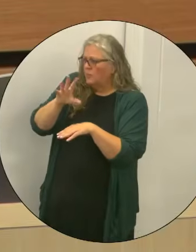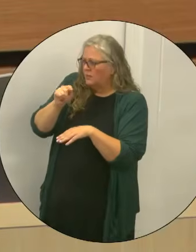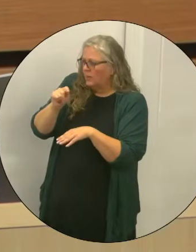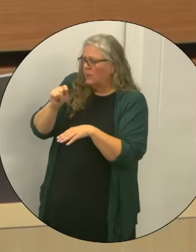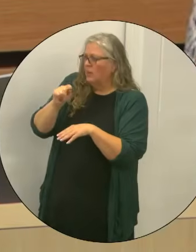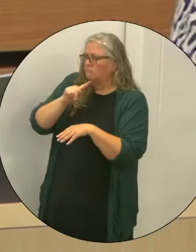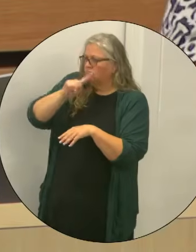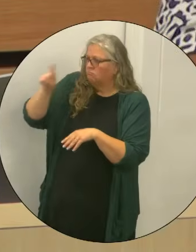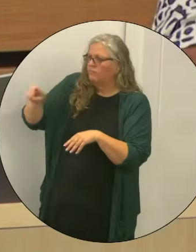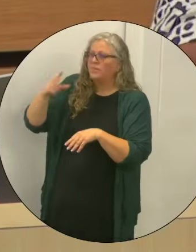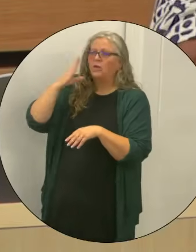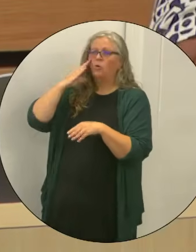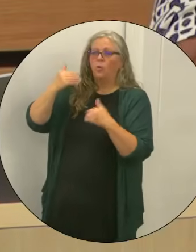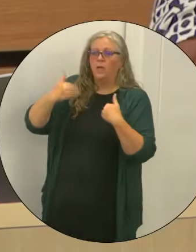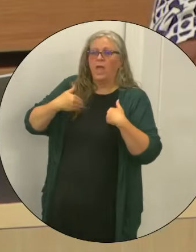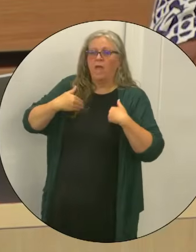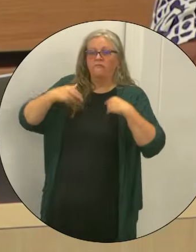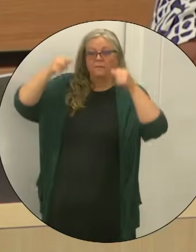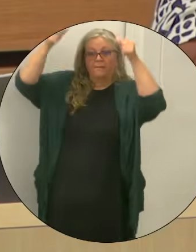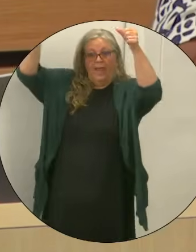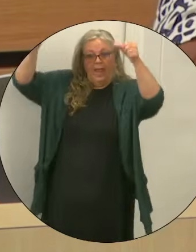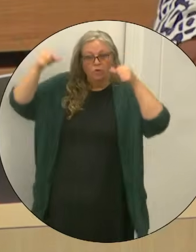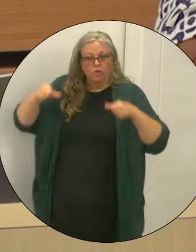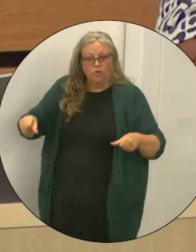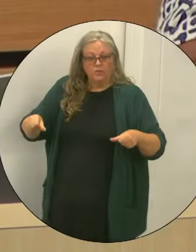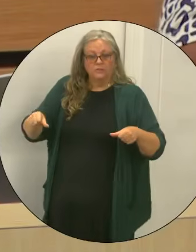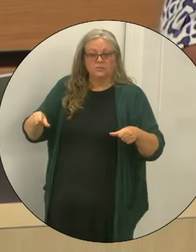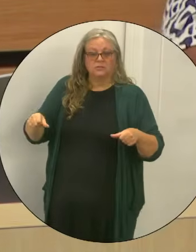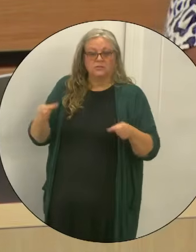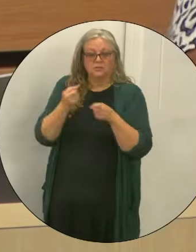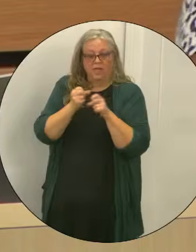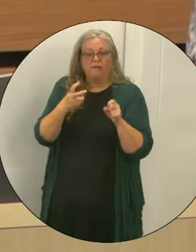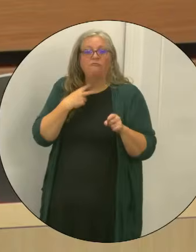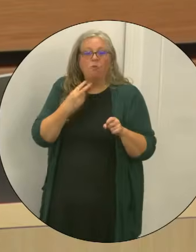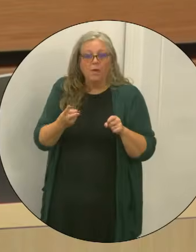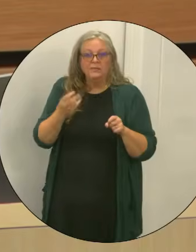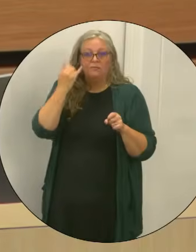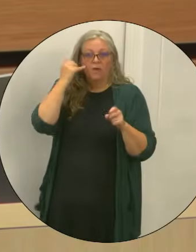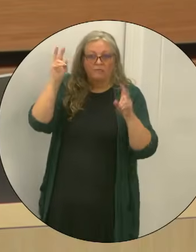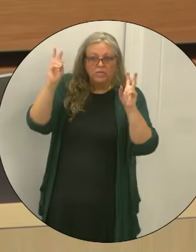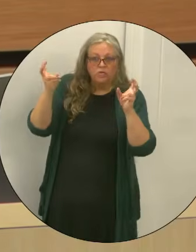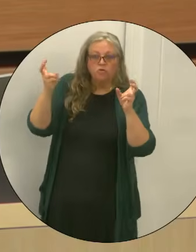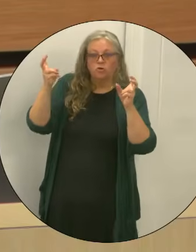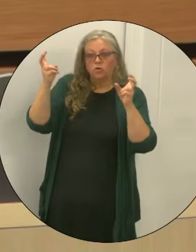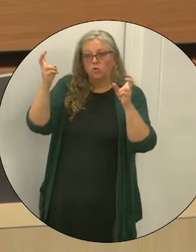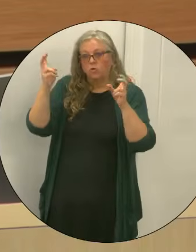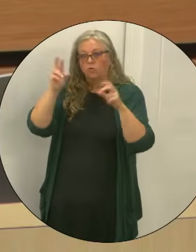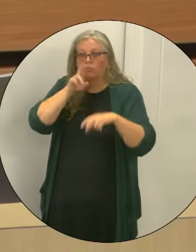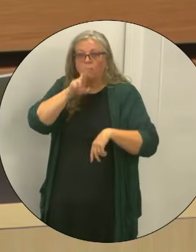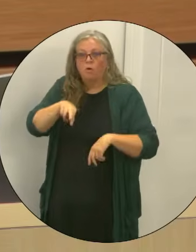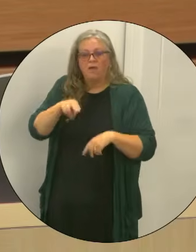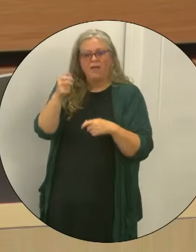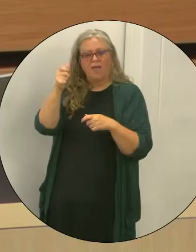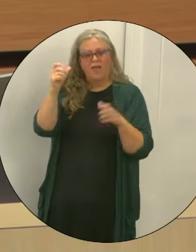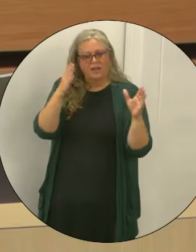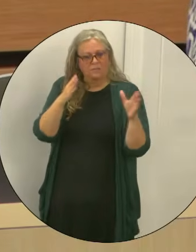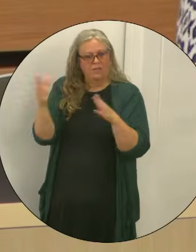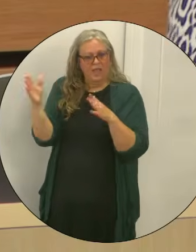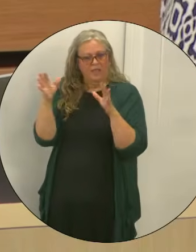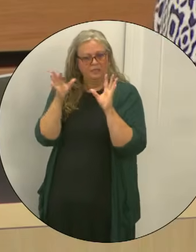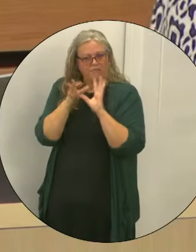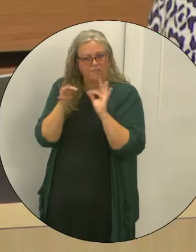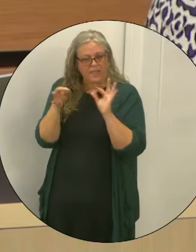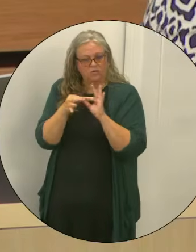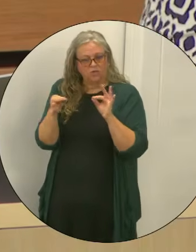we have banners at the schools, we see them, Safe Voices, there's an issue. Is there any plans of any messaging to also kind of